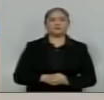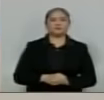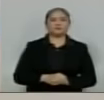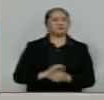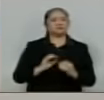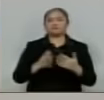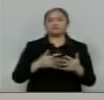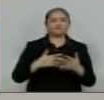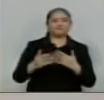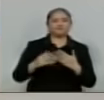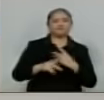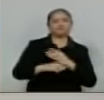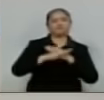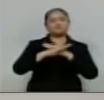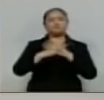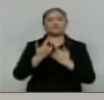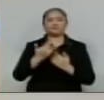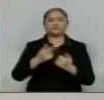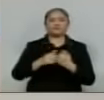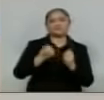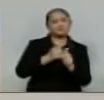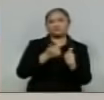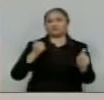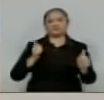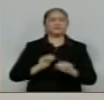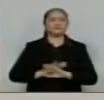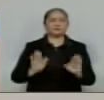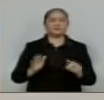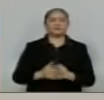without mental reservation or purpose of evasion.